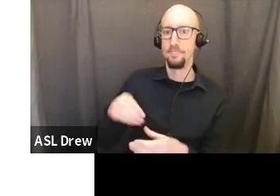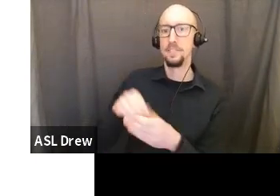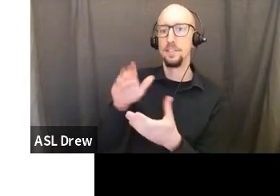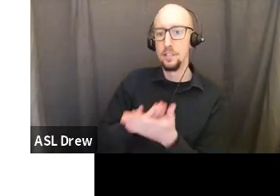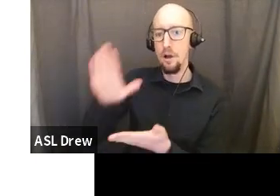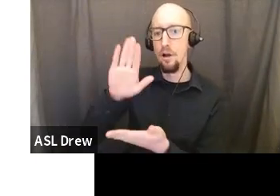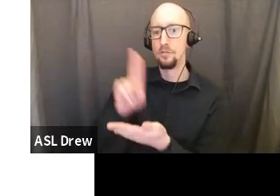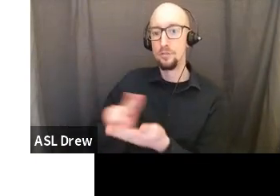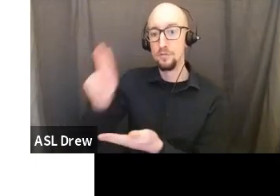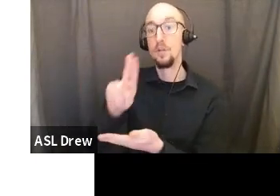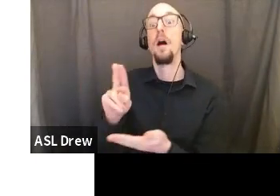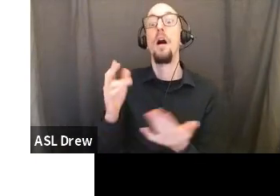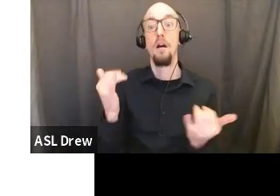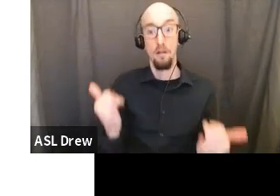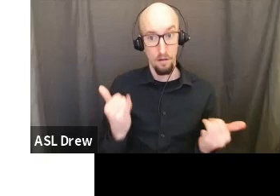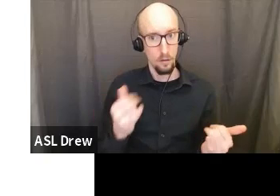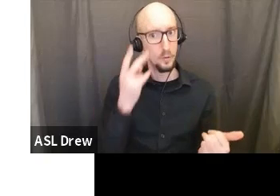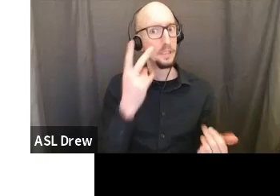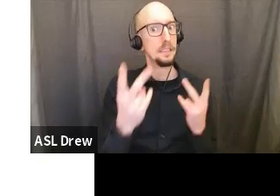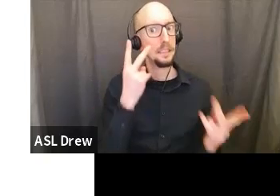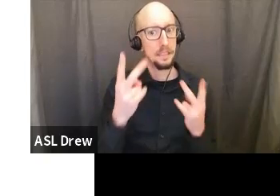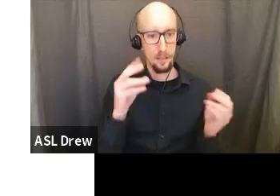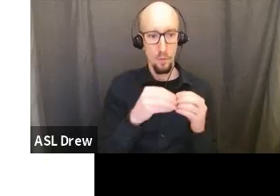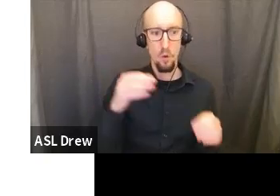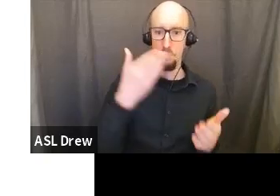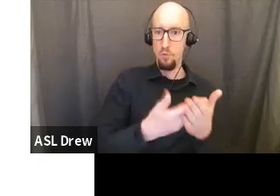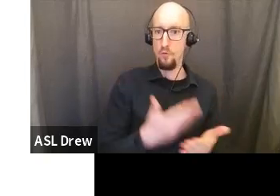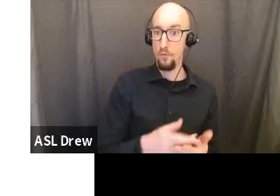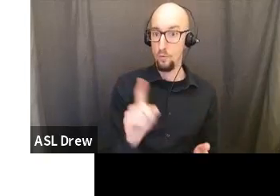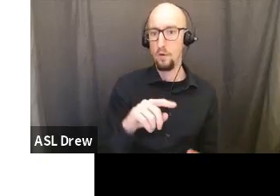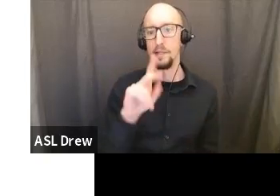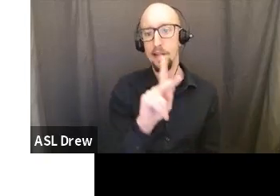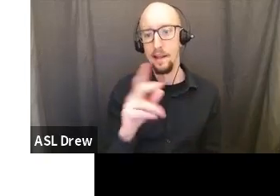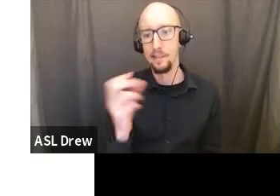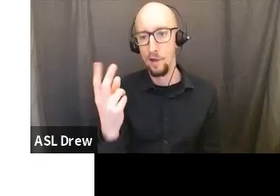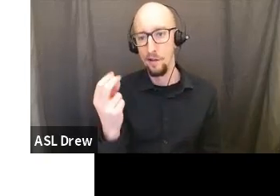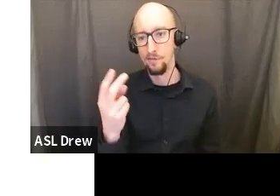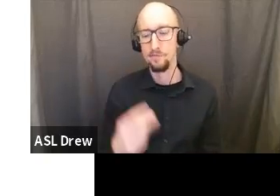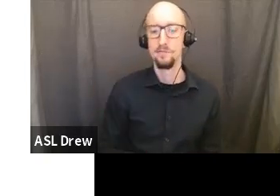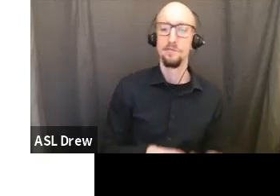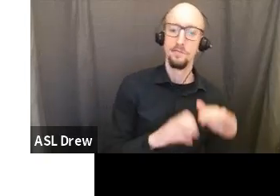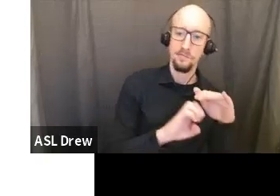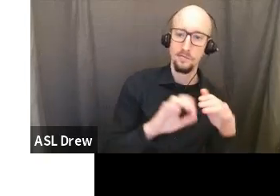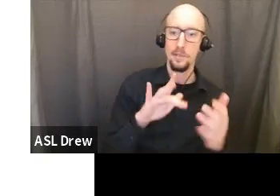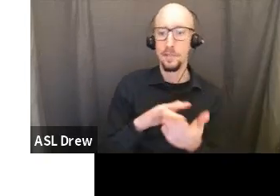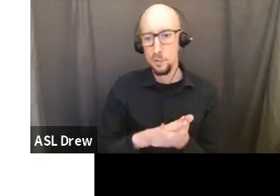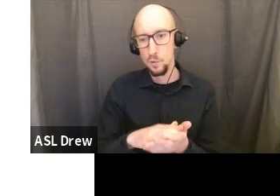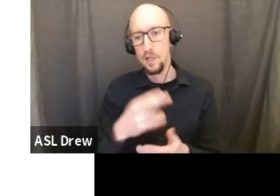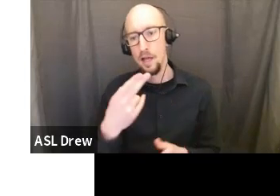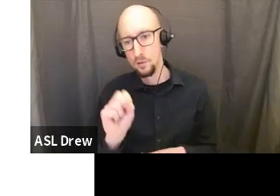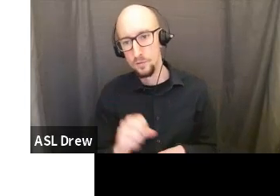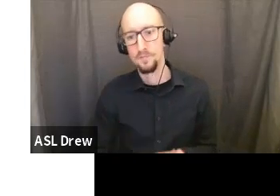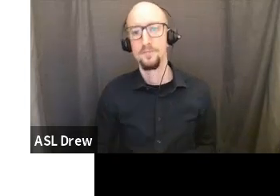at the K through 12 level. In explaining the rationale to the